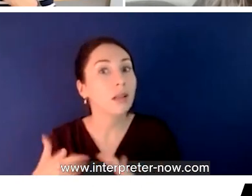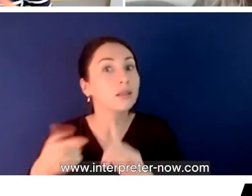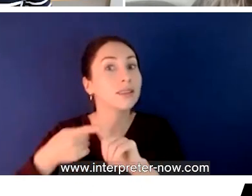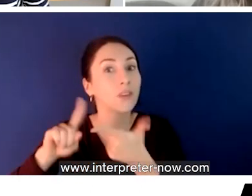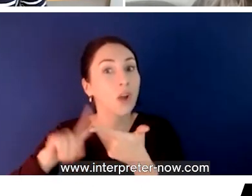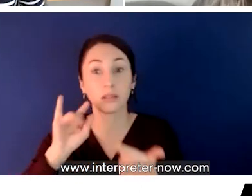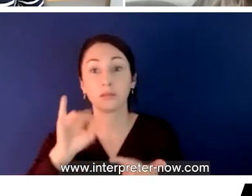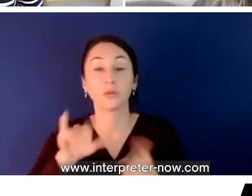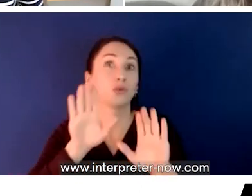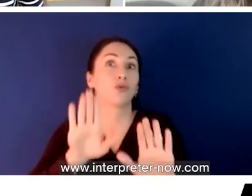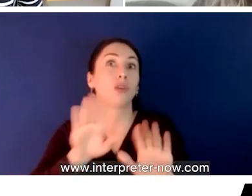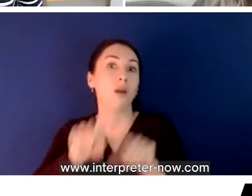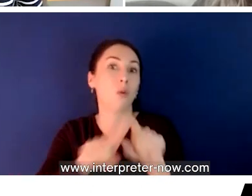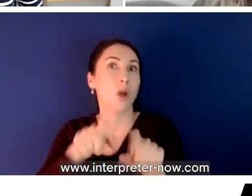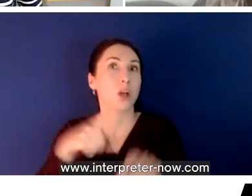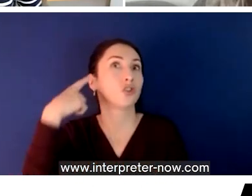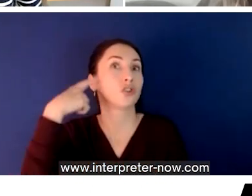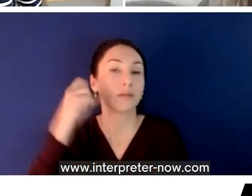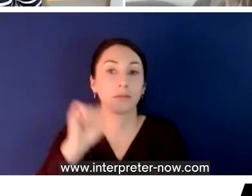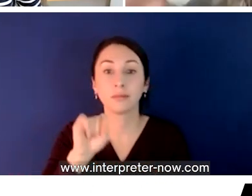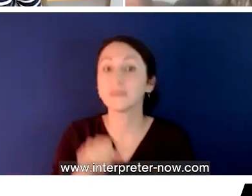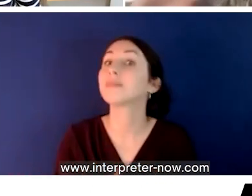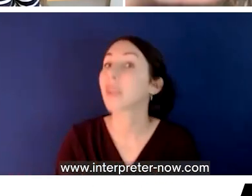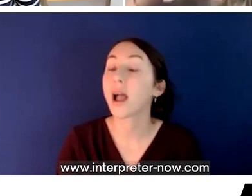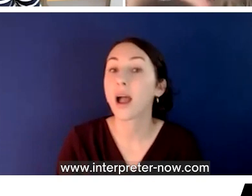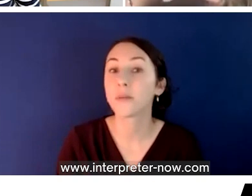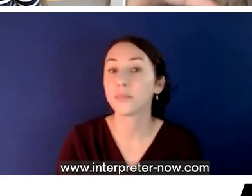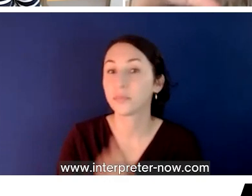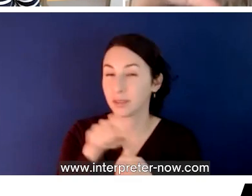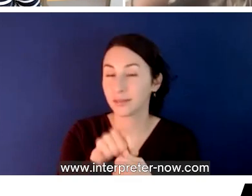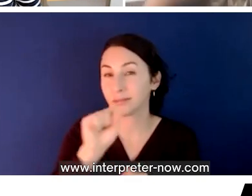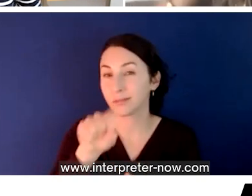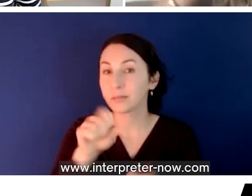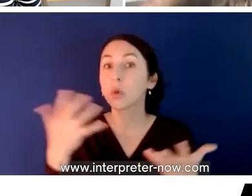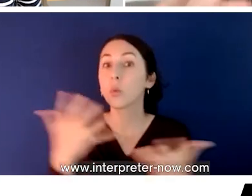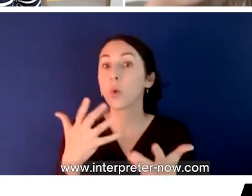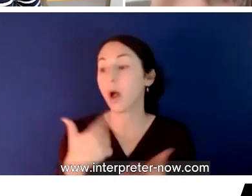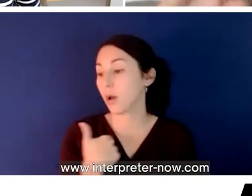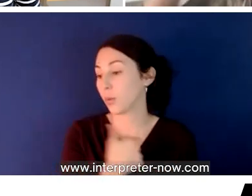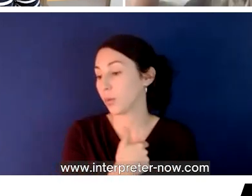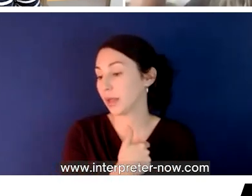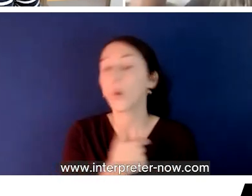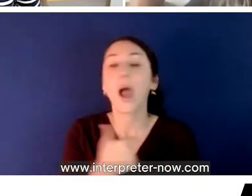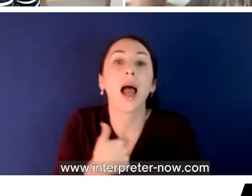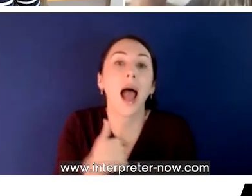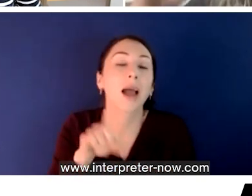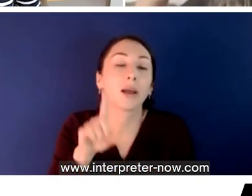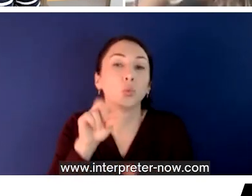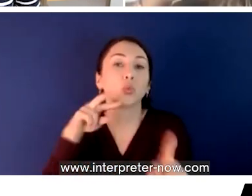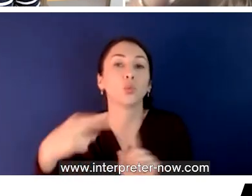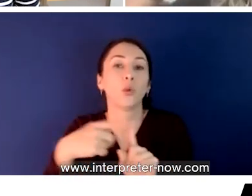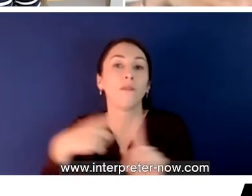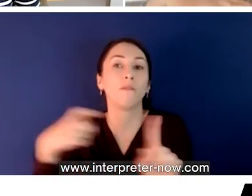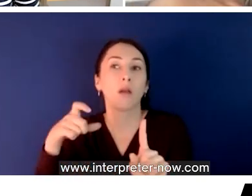to be considering. I love it. Yeah. Exactly. And I'm sorry. Yeah, it's all like what we've done. I talk in terms of tEQuitable, but it's